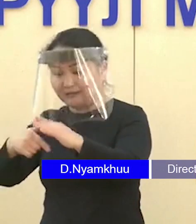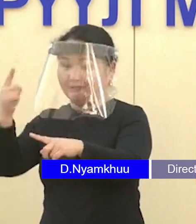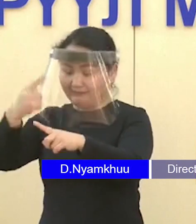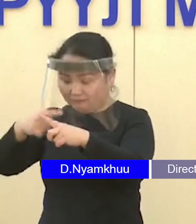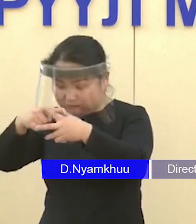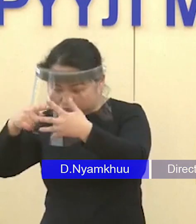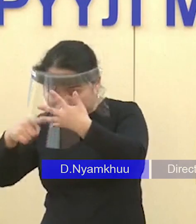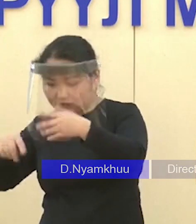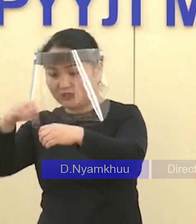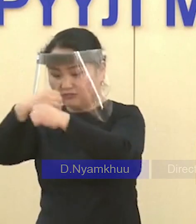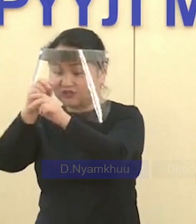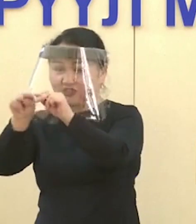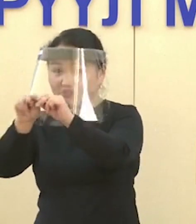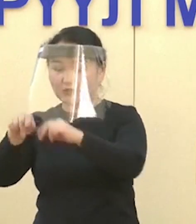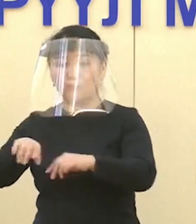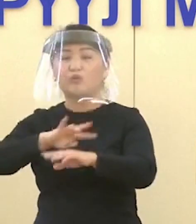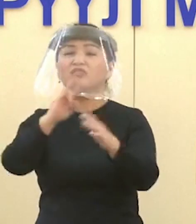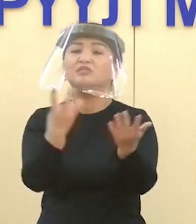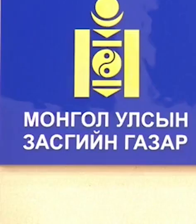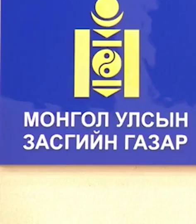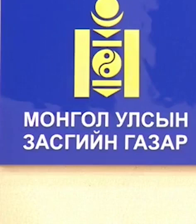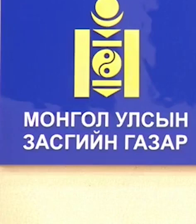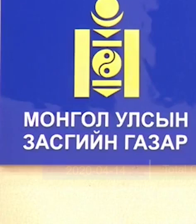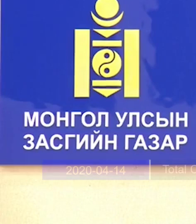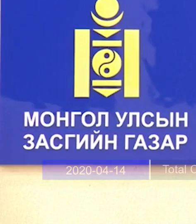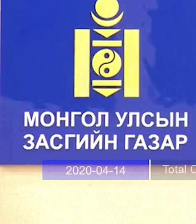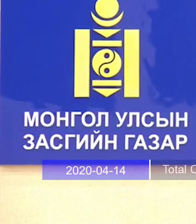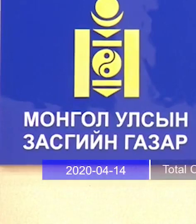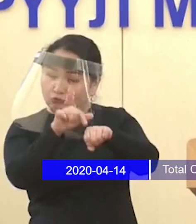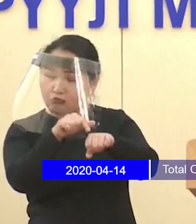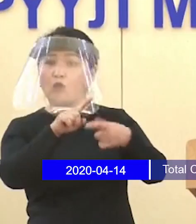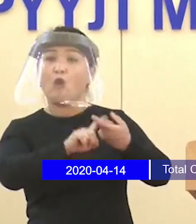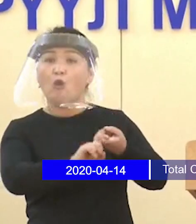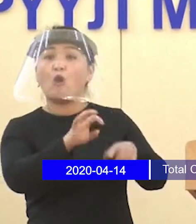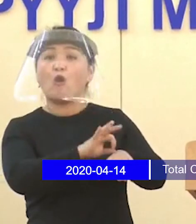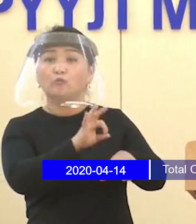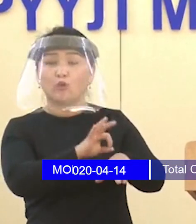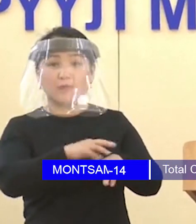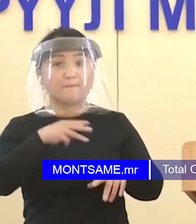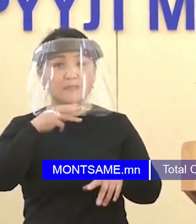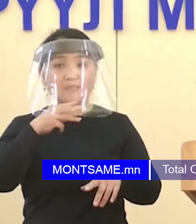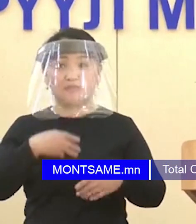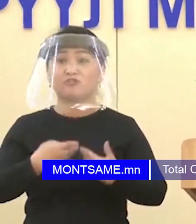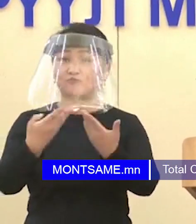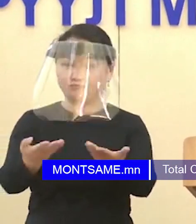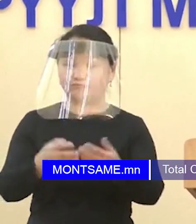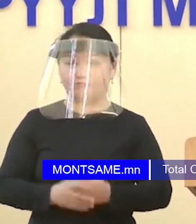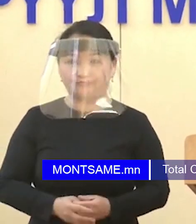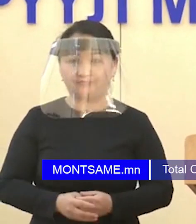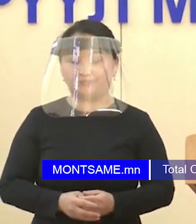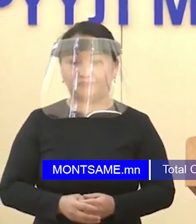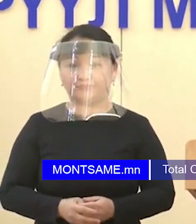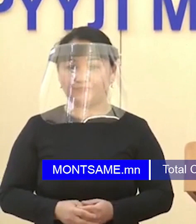Communicable Diseases today to begin treatment. It was earlier reported that on April 11th, Mongolia allowed entry